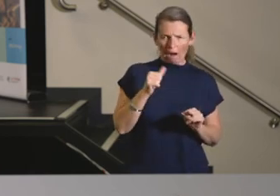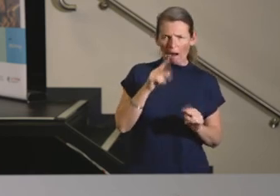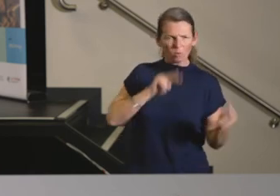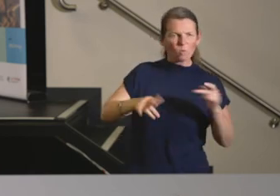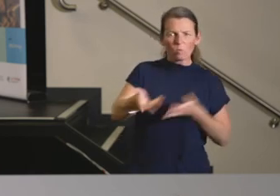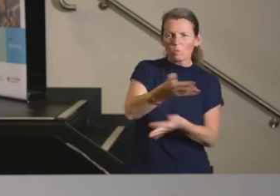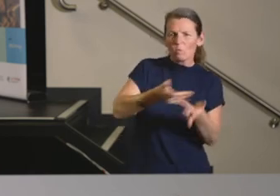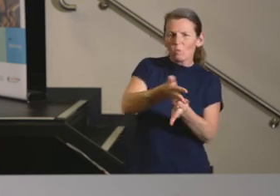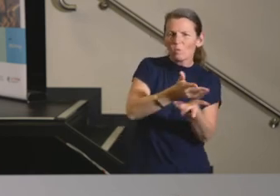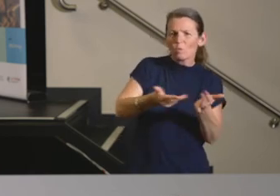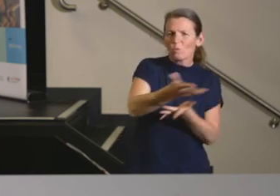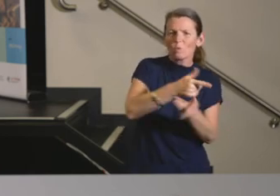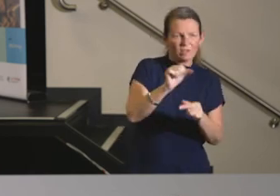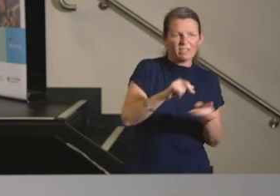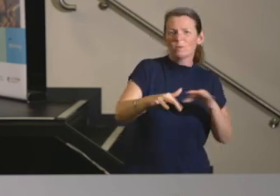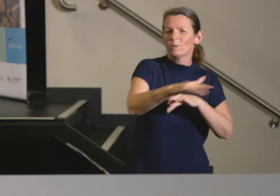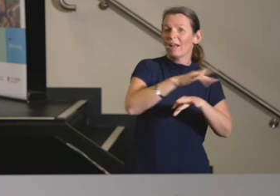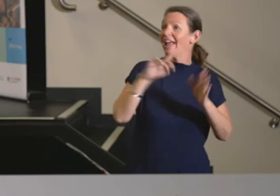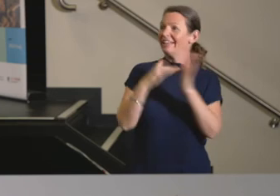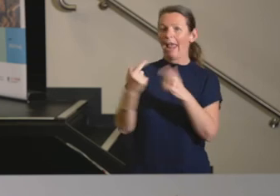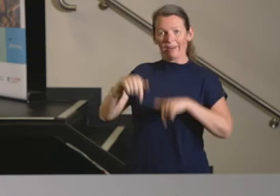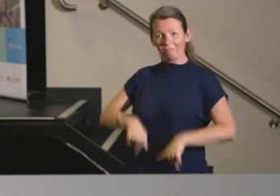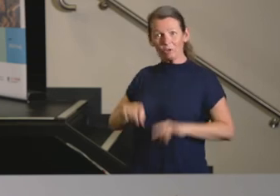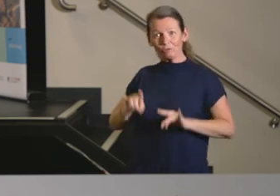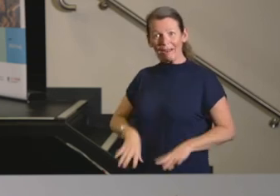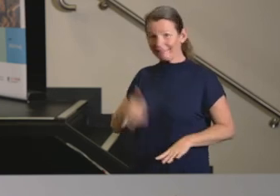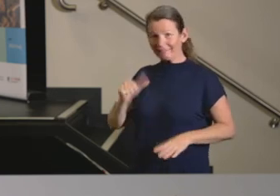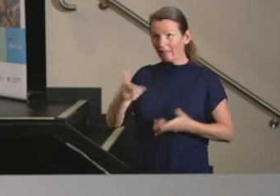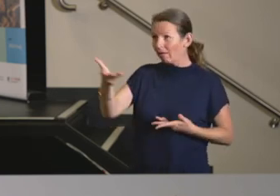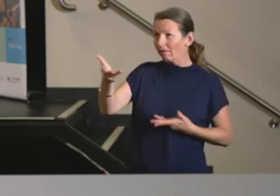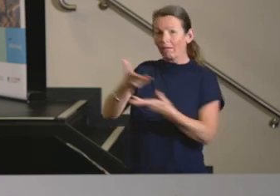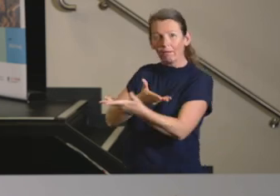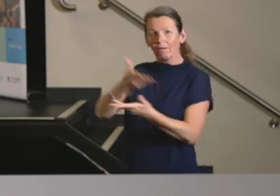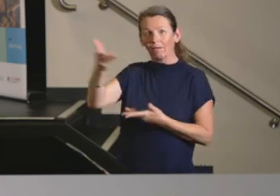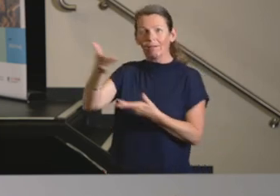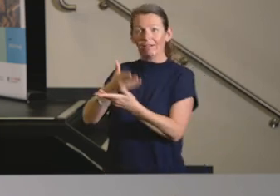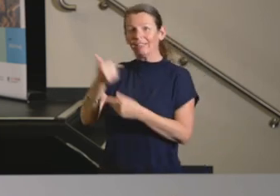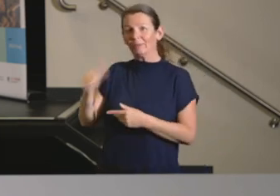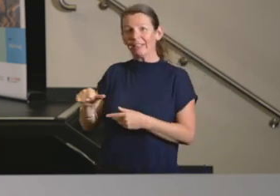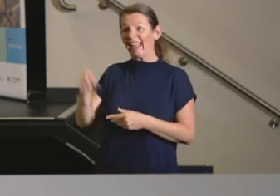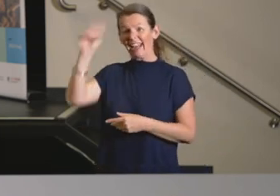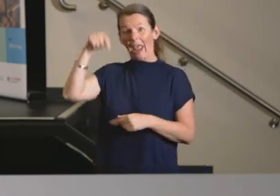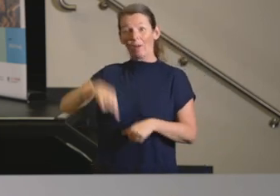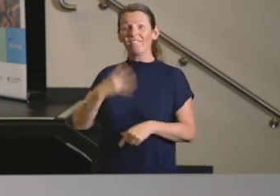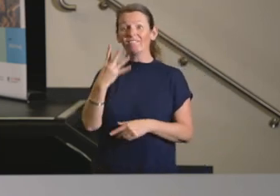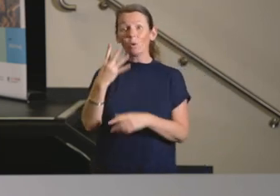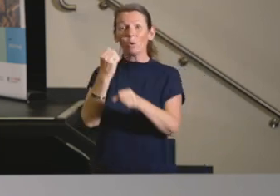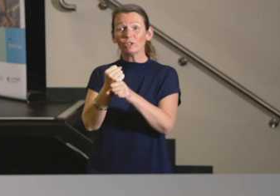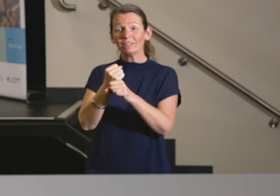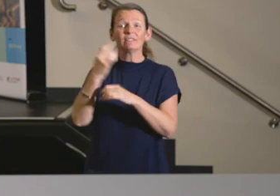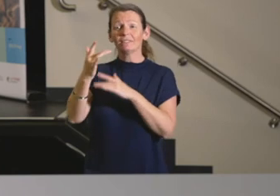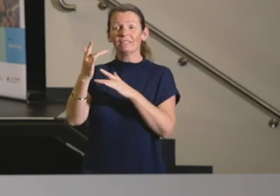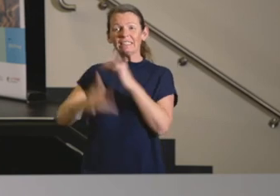internet. And now, you know, thank you, Australia, we have a coral sea cable that's going to bring 4G internet up to PNG,